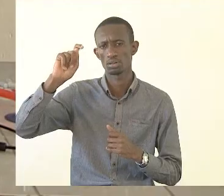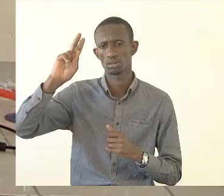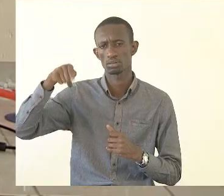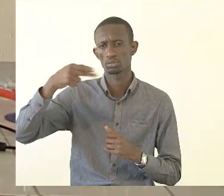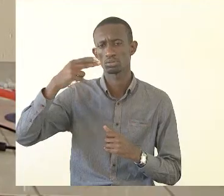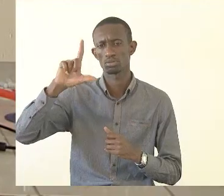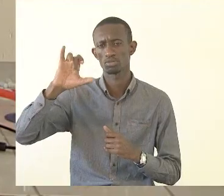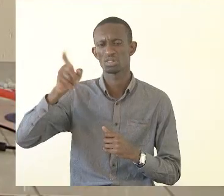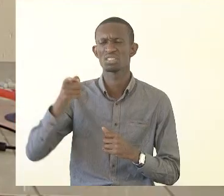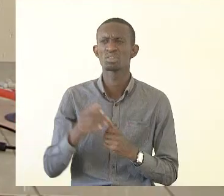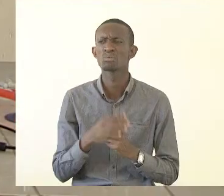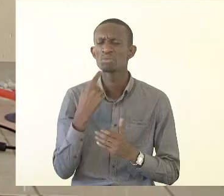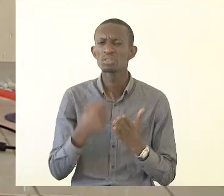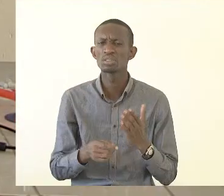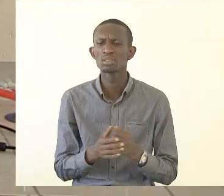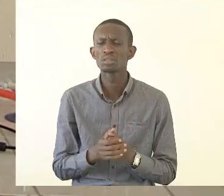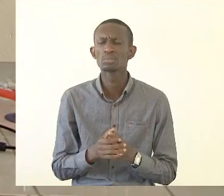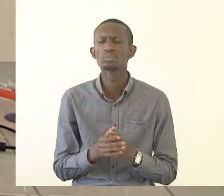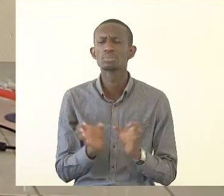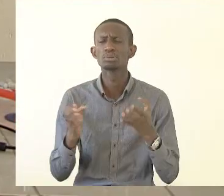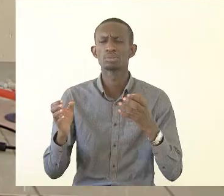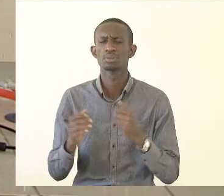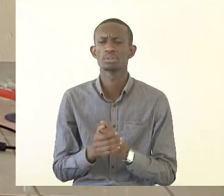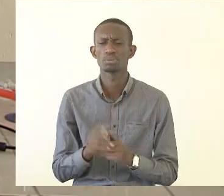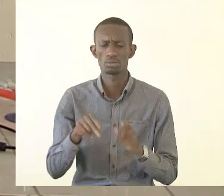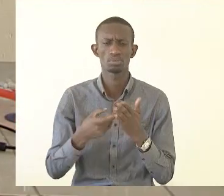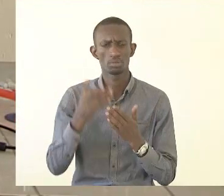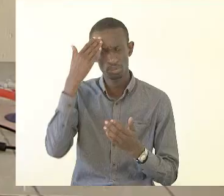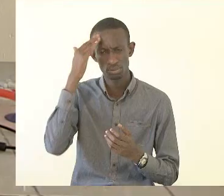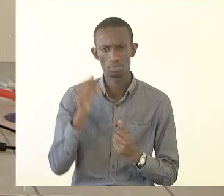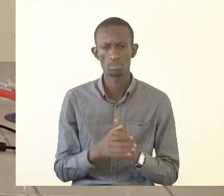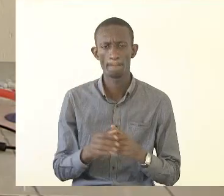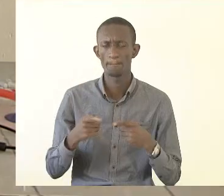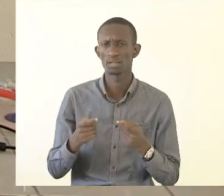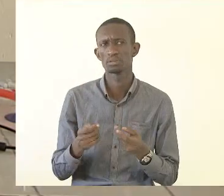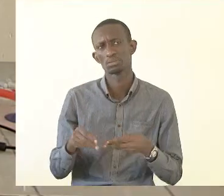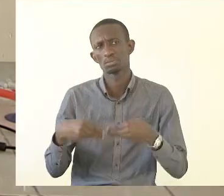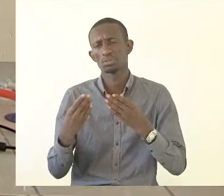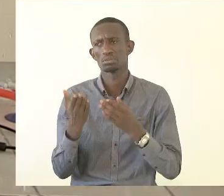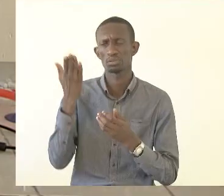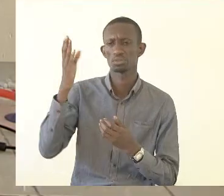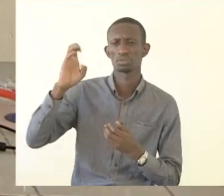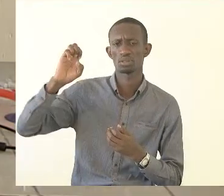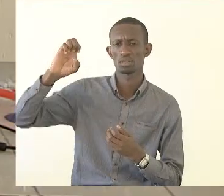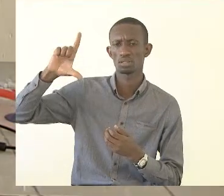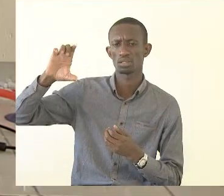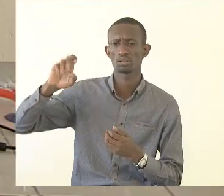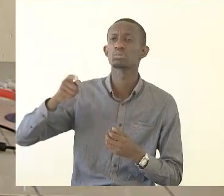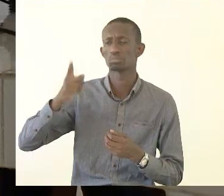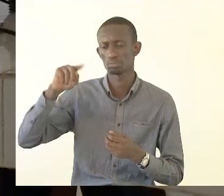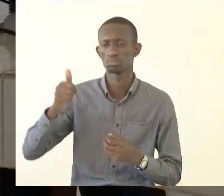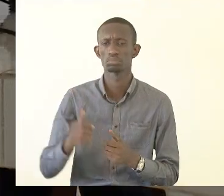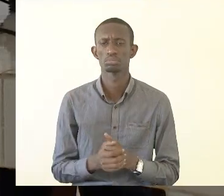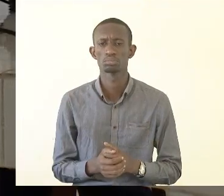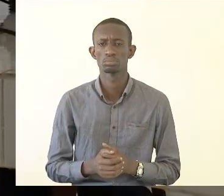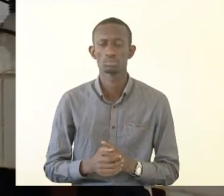is nitration, but to be precise. But even electrophilic substitution, you will be correct. For each of